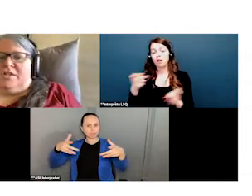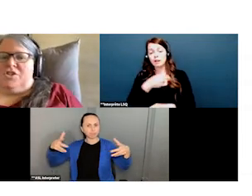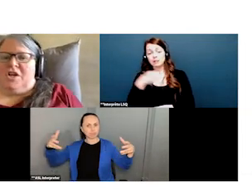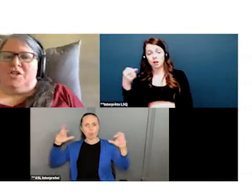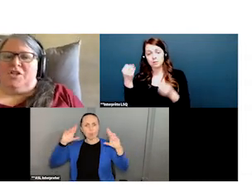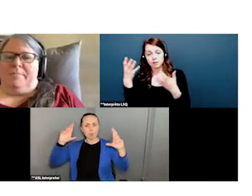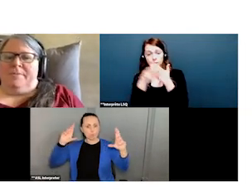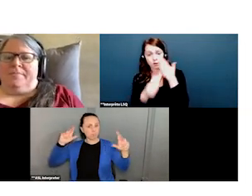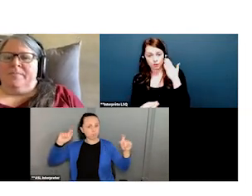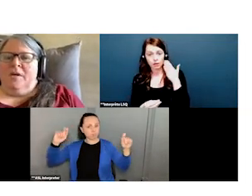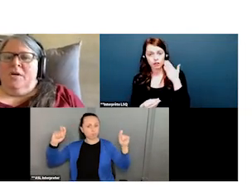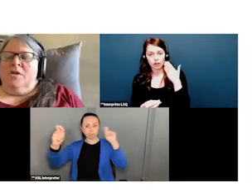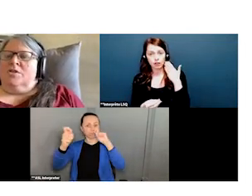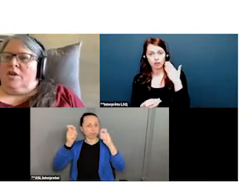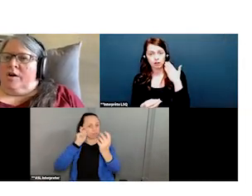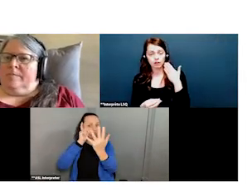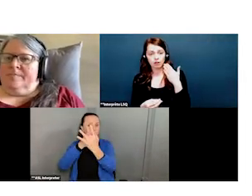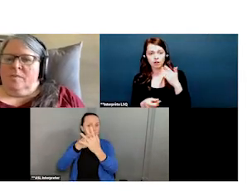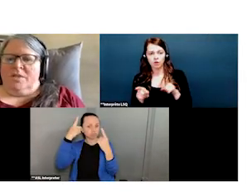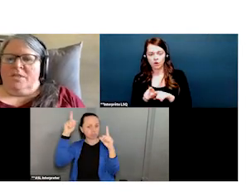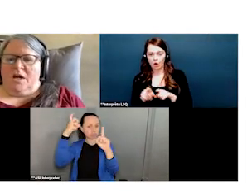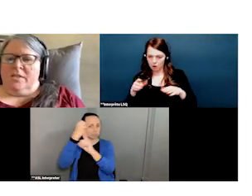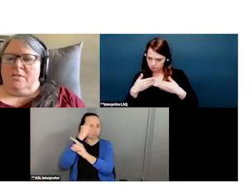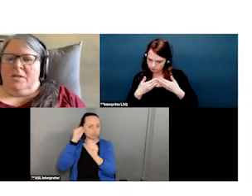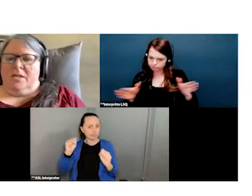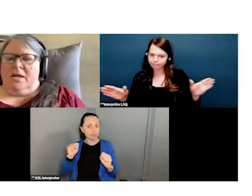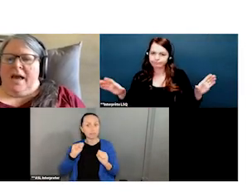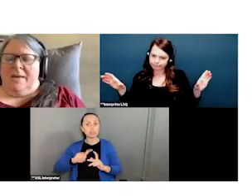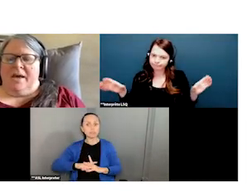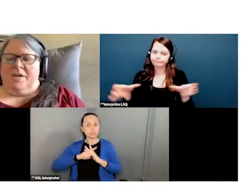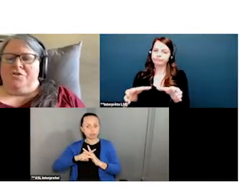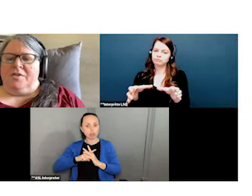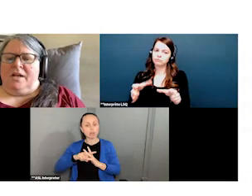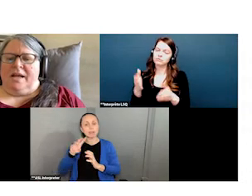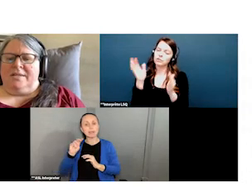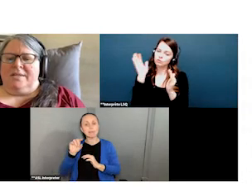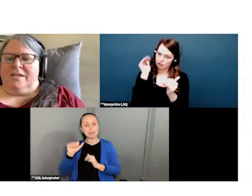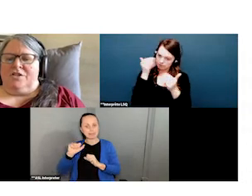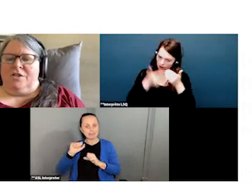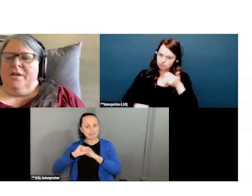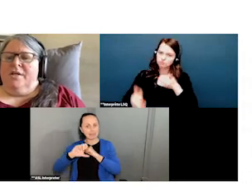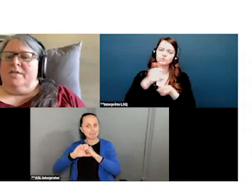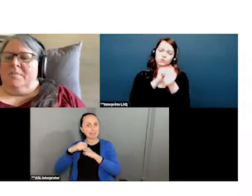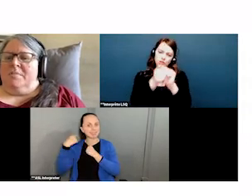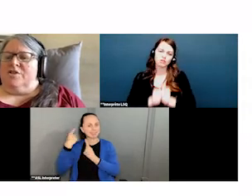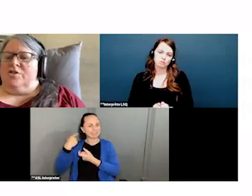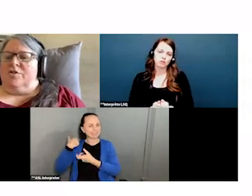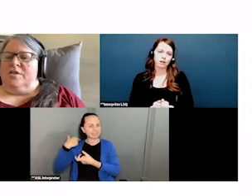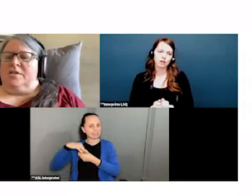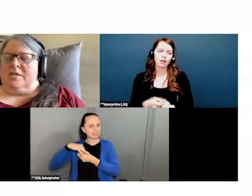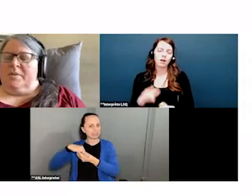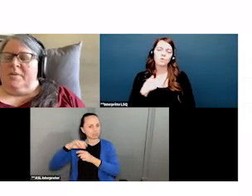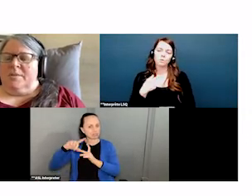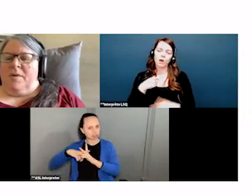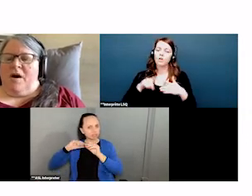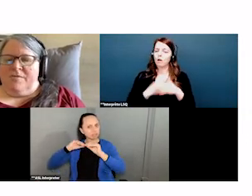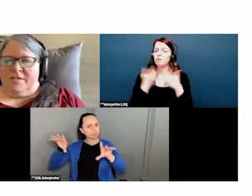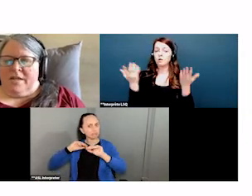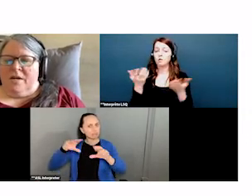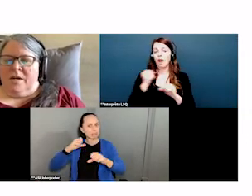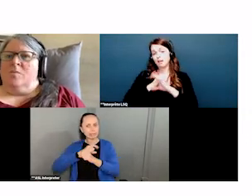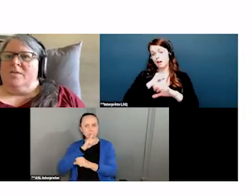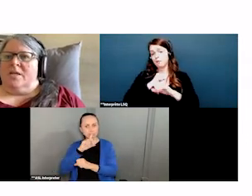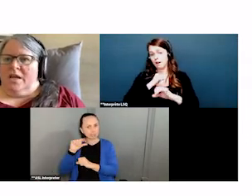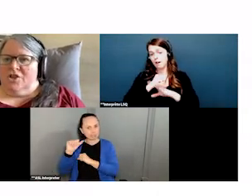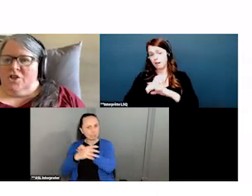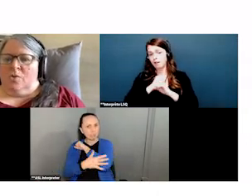to make this change happen. So we started a media campaign during the last election to make sure that disability